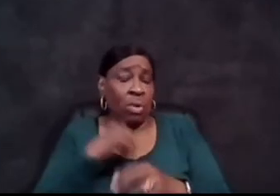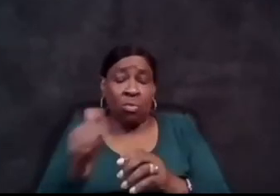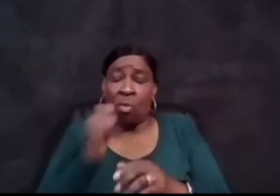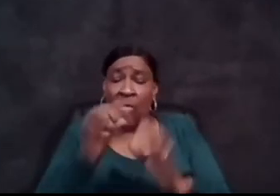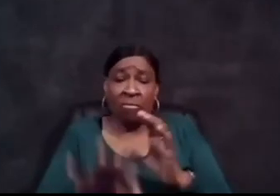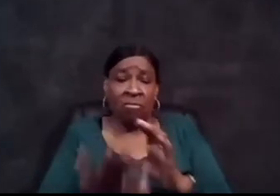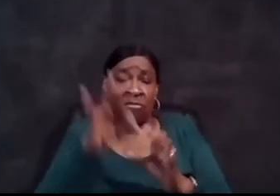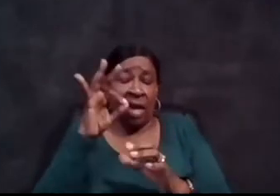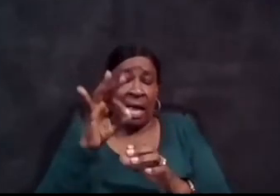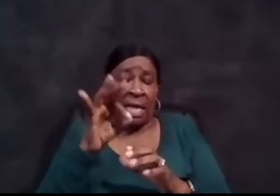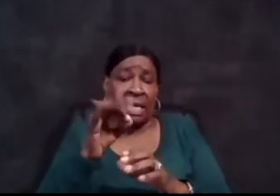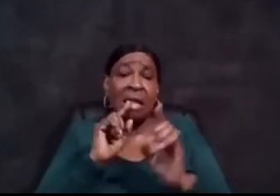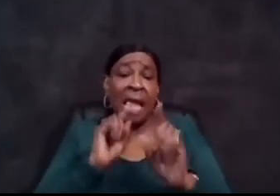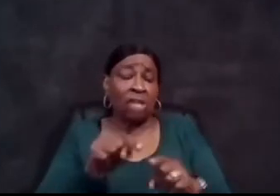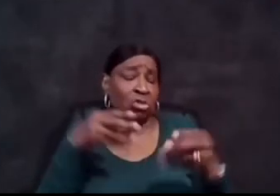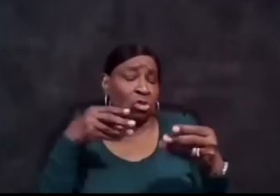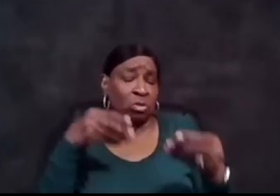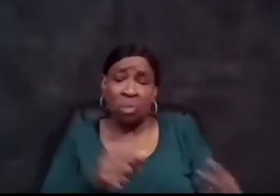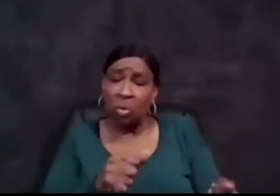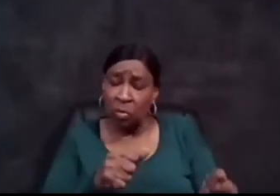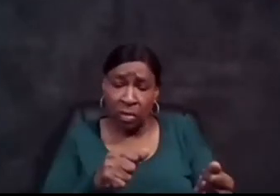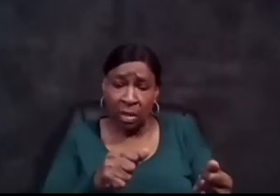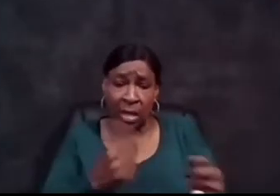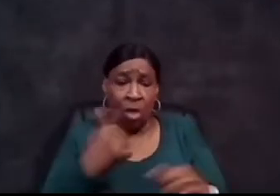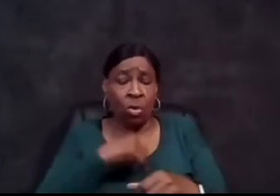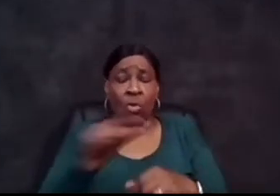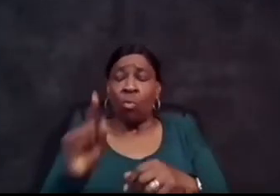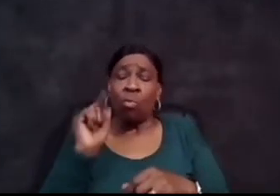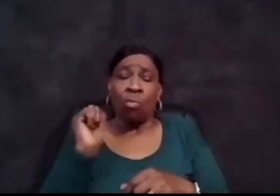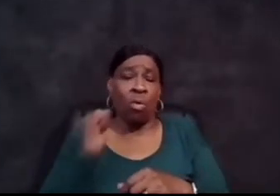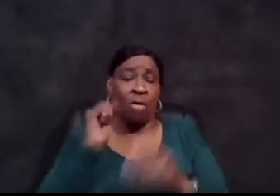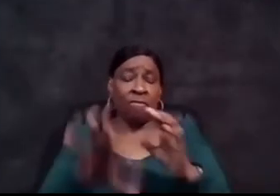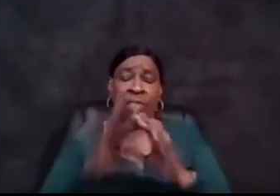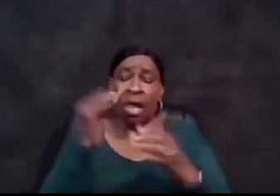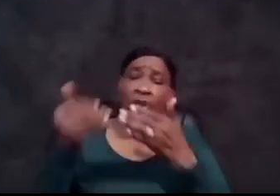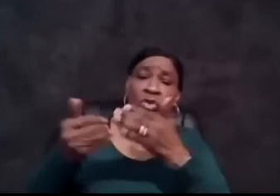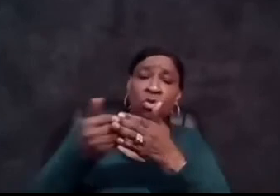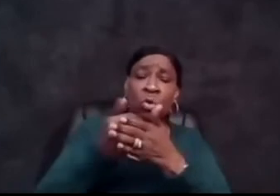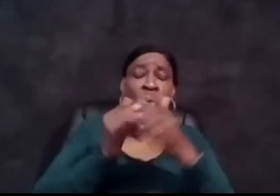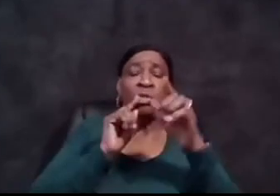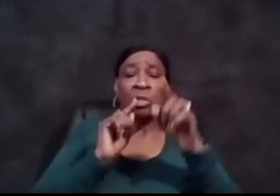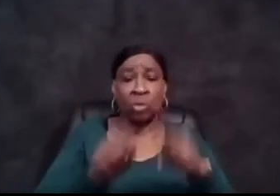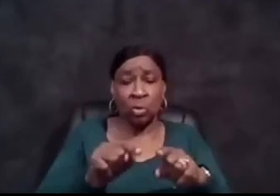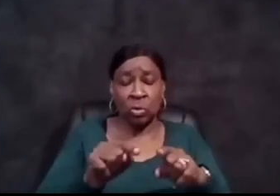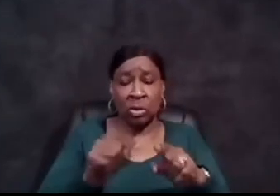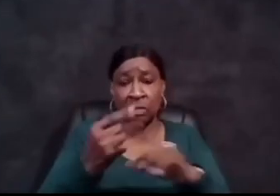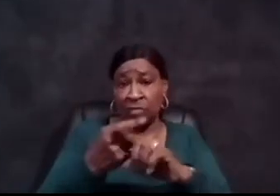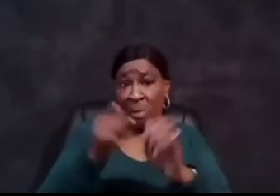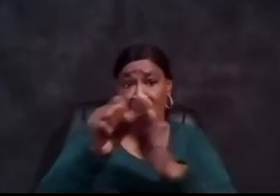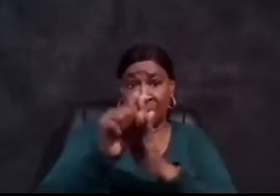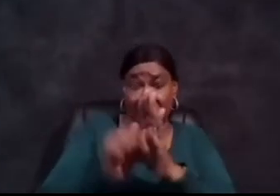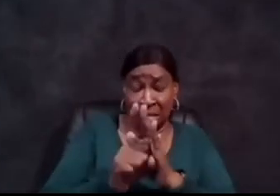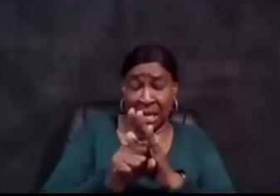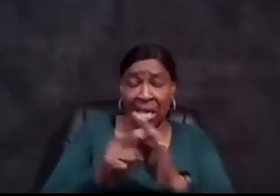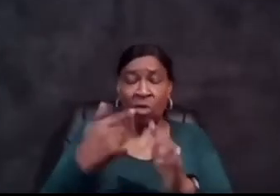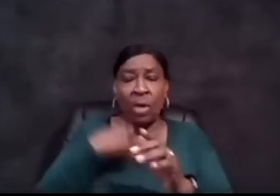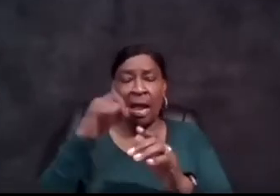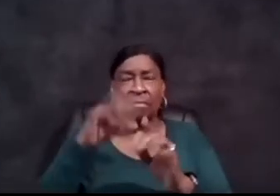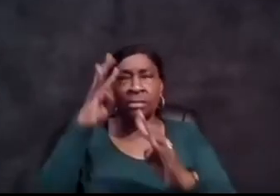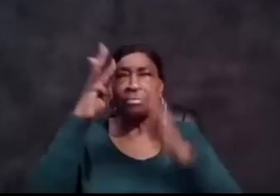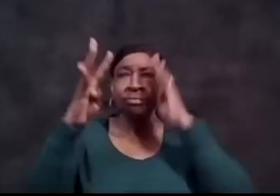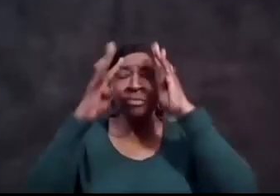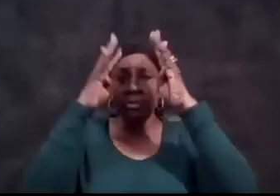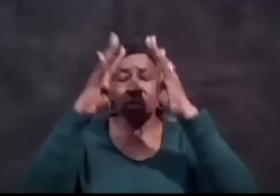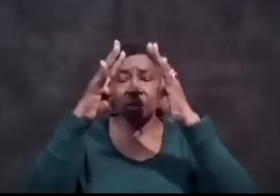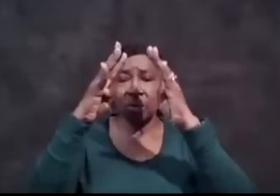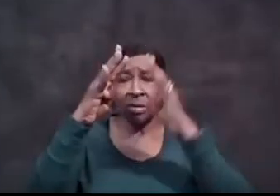the state. Right? We're not going to find new visions or solutions to the state. So we have to look elsewhere for that. And we have to think creatively amongst ourselves, but